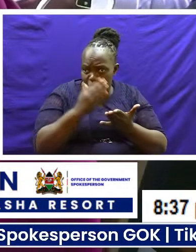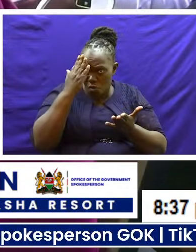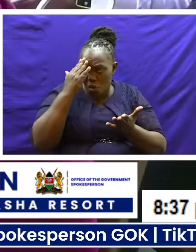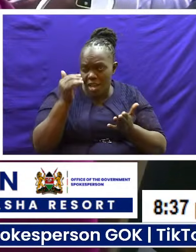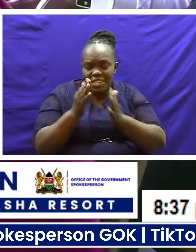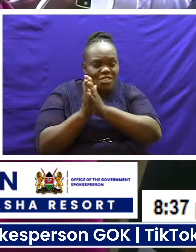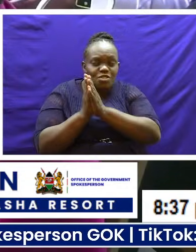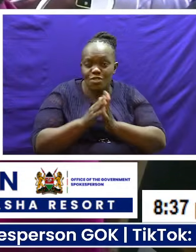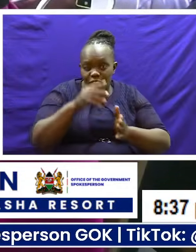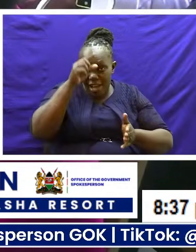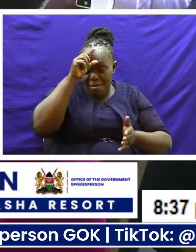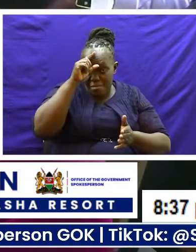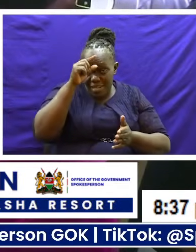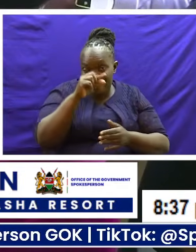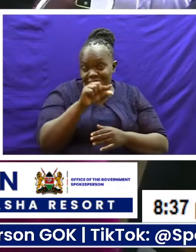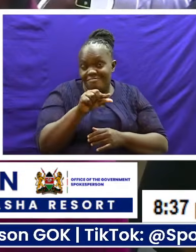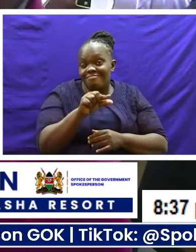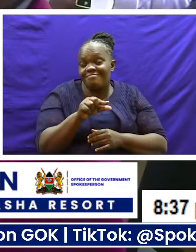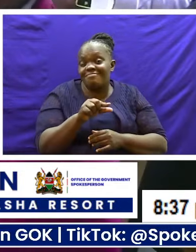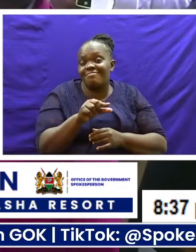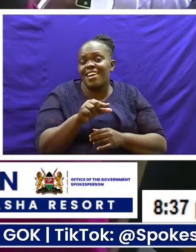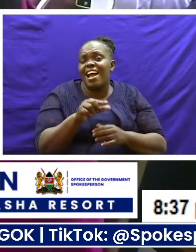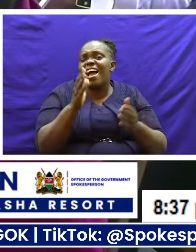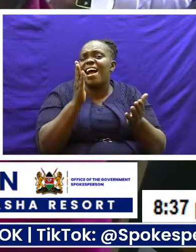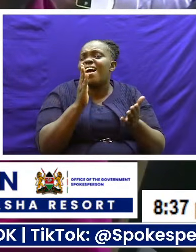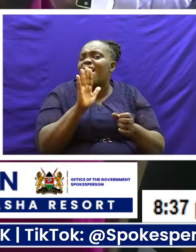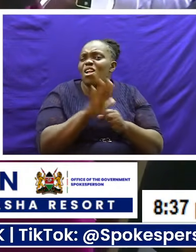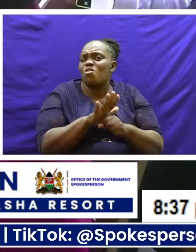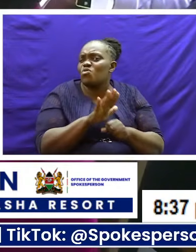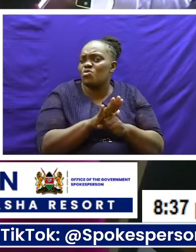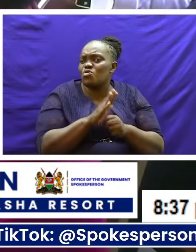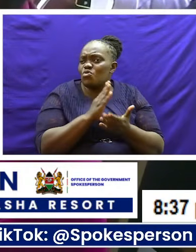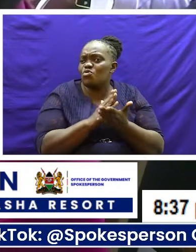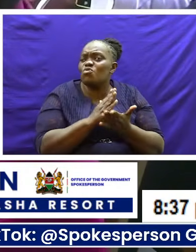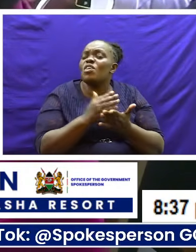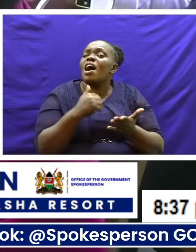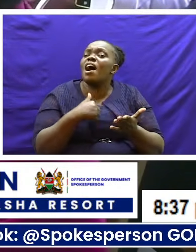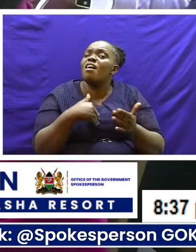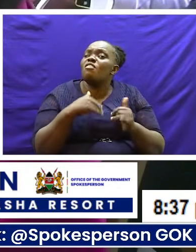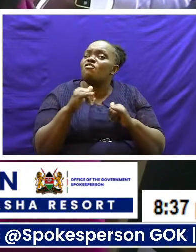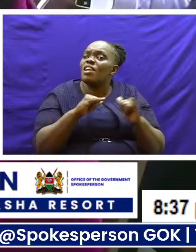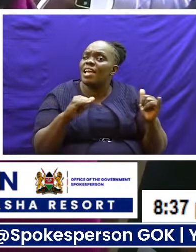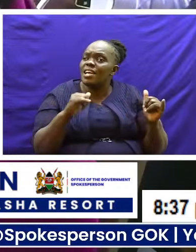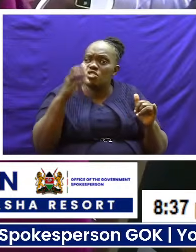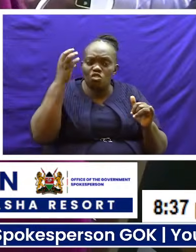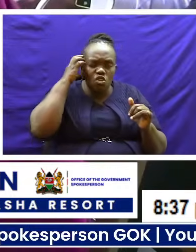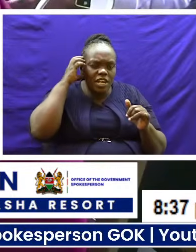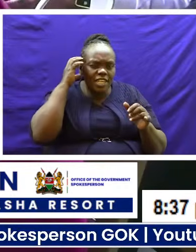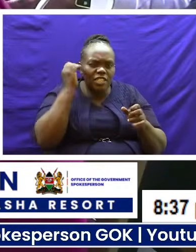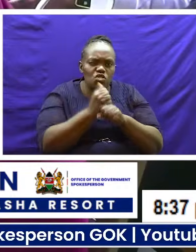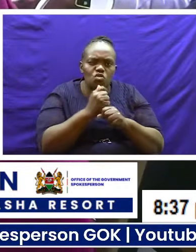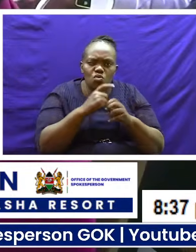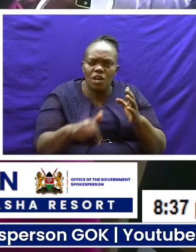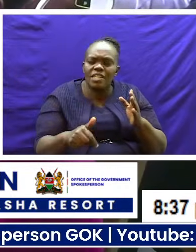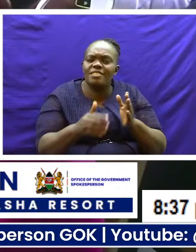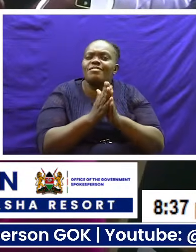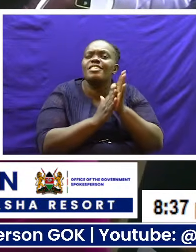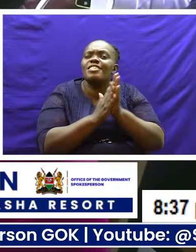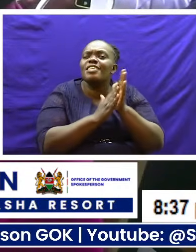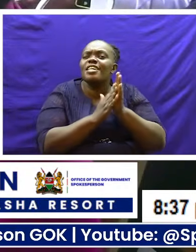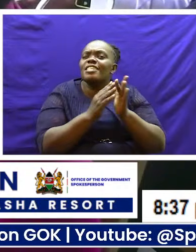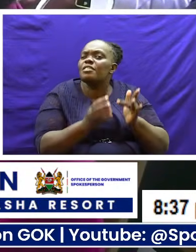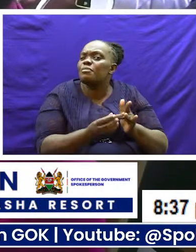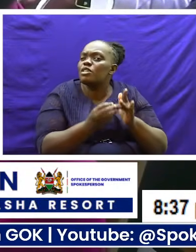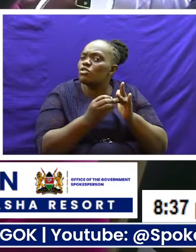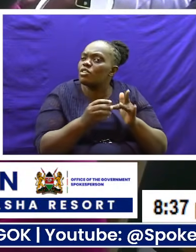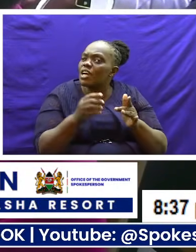na Spox, Bonga na Gava, there is a lot. We as comrades, we are applying for the courses. We do based on the interest. So when the